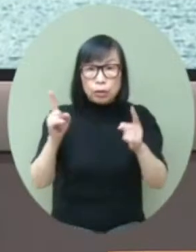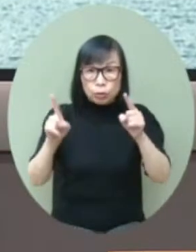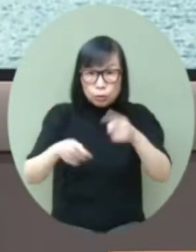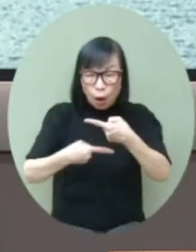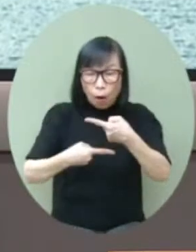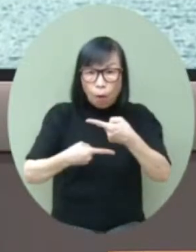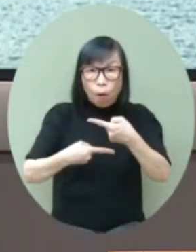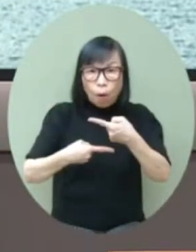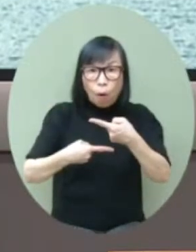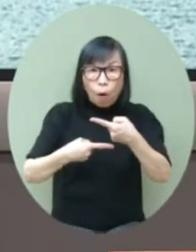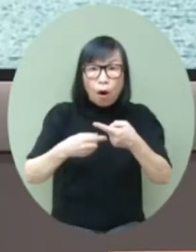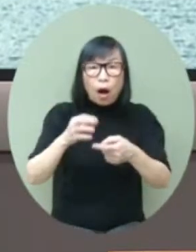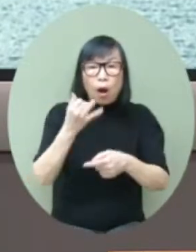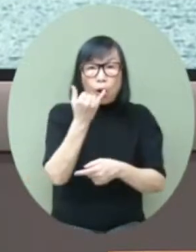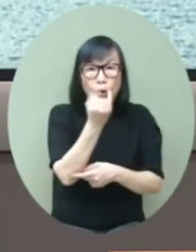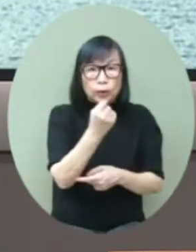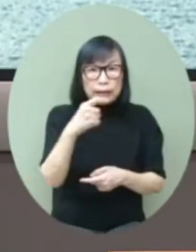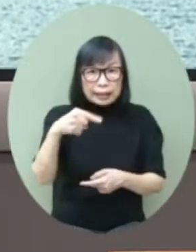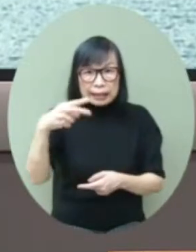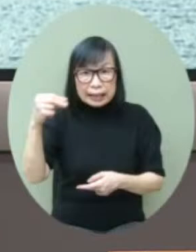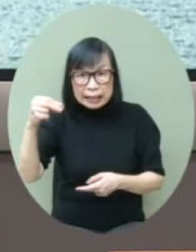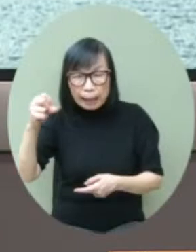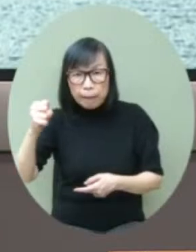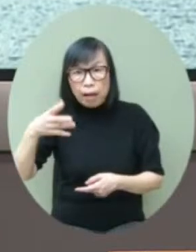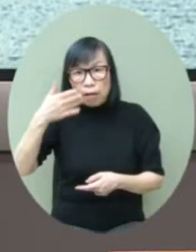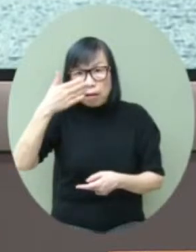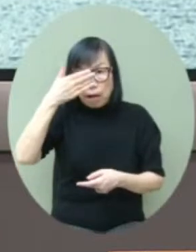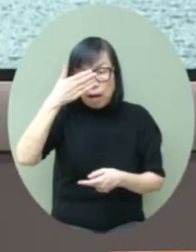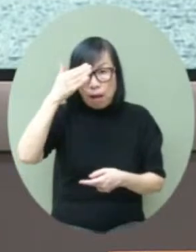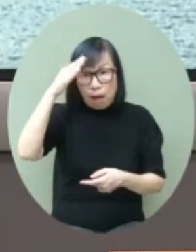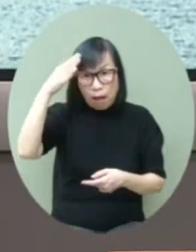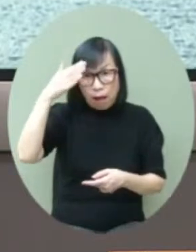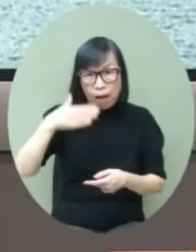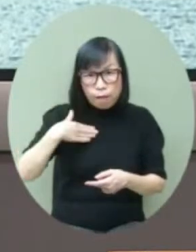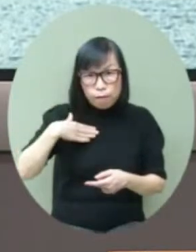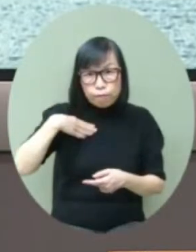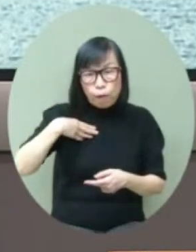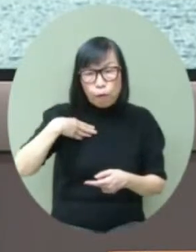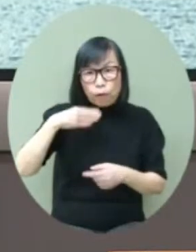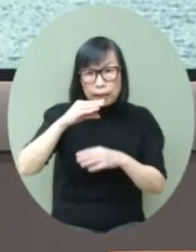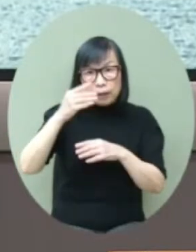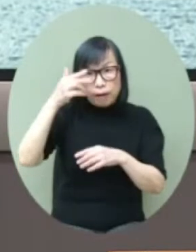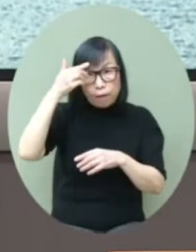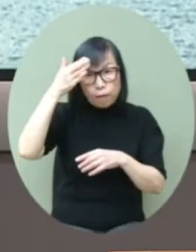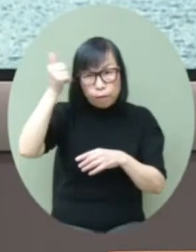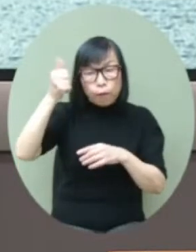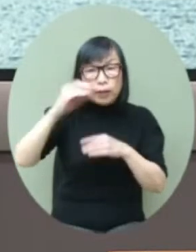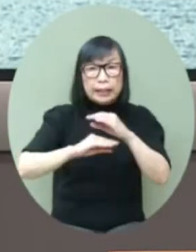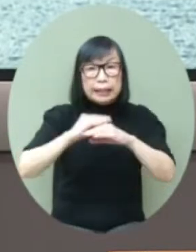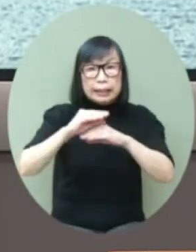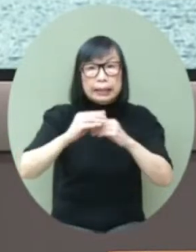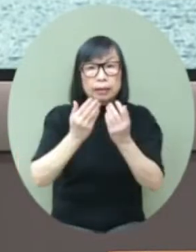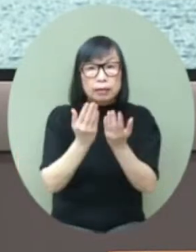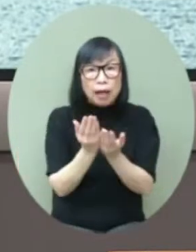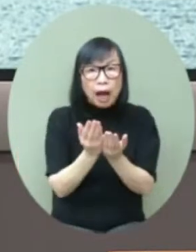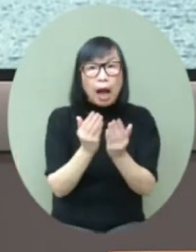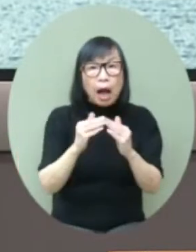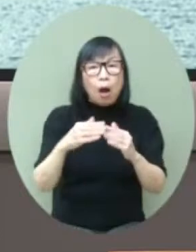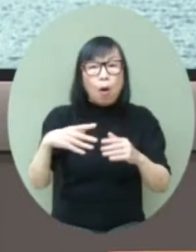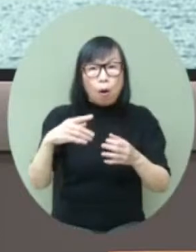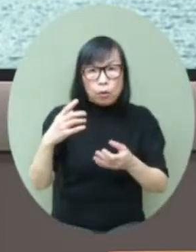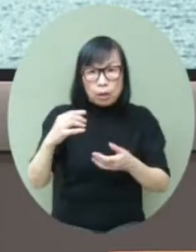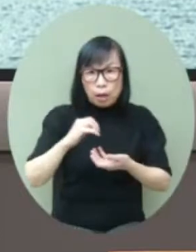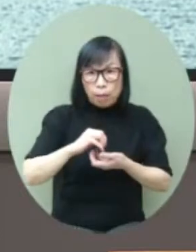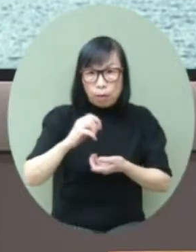her colleague, on the 1st of January, she attended a alumni a gathering of